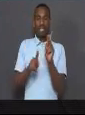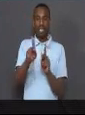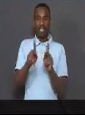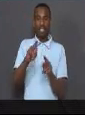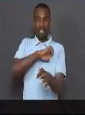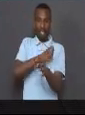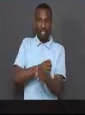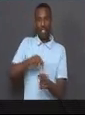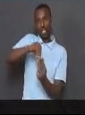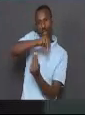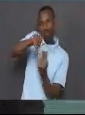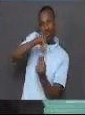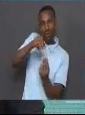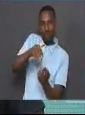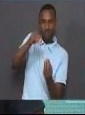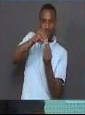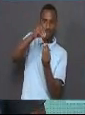molecules increases.